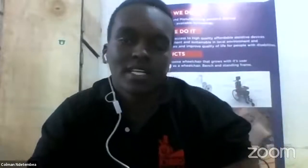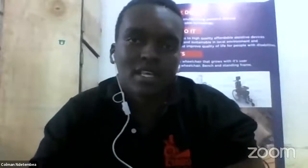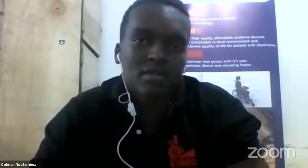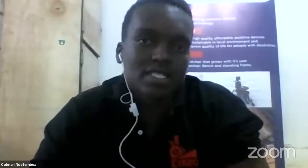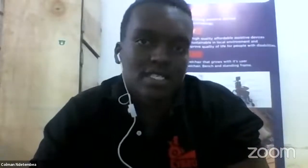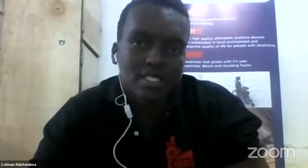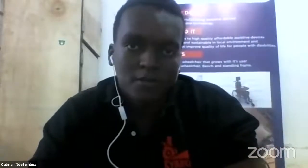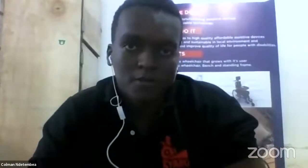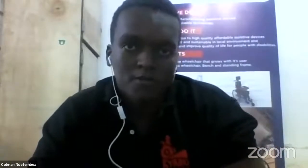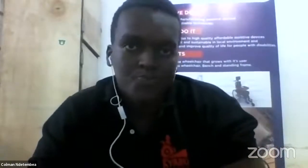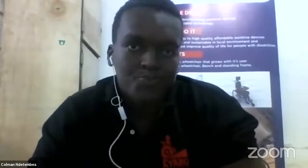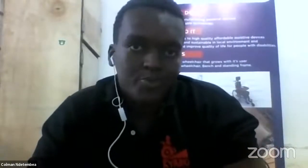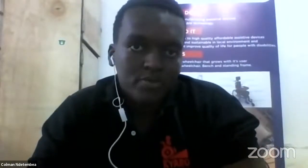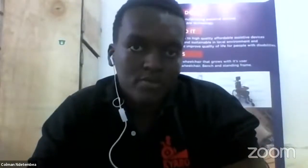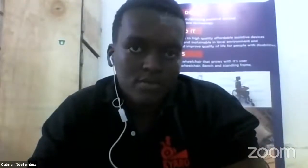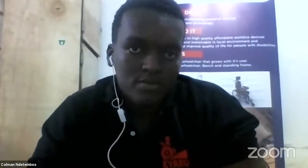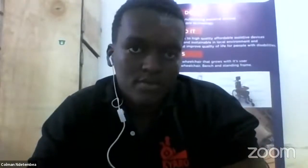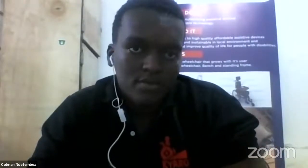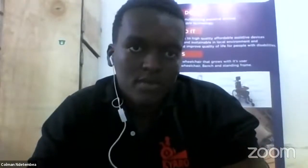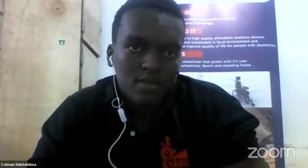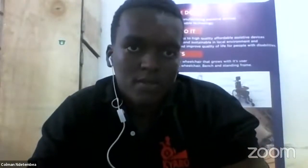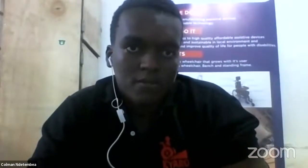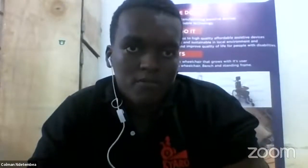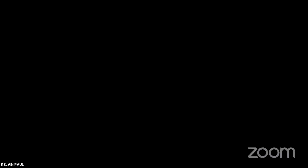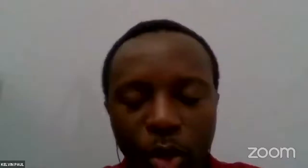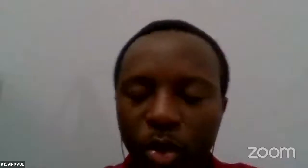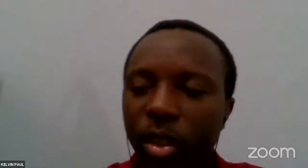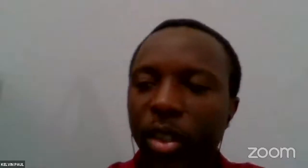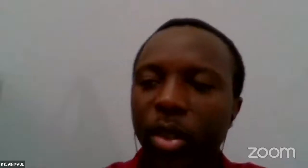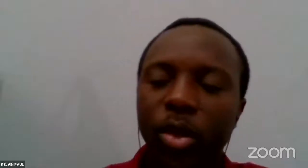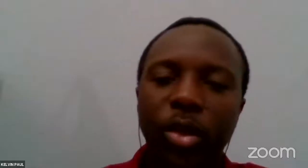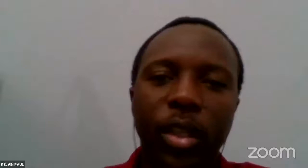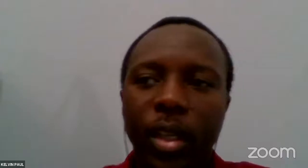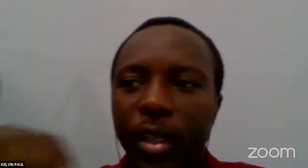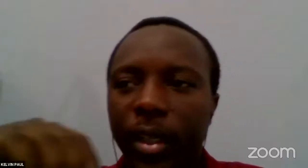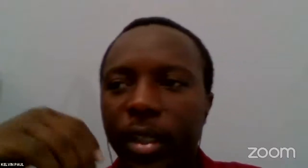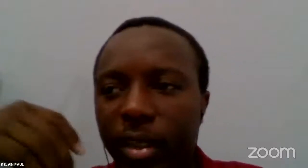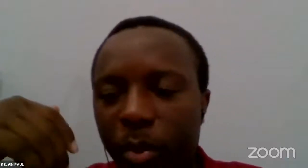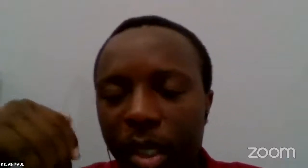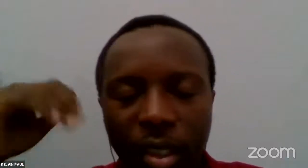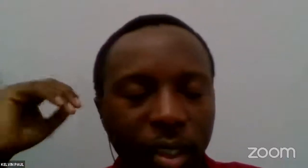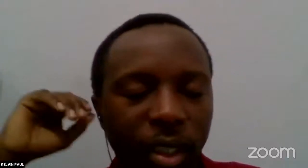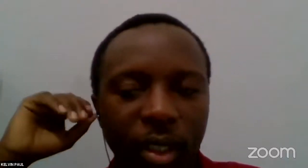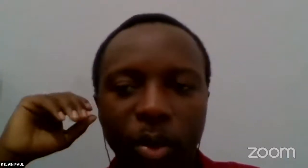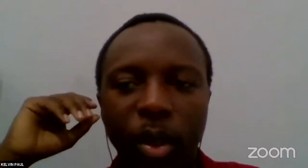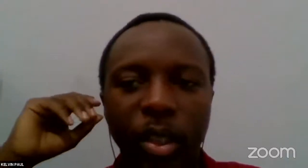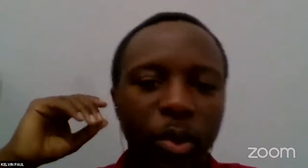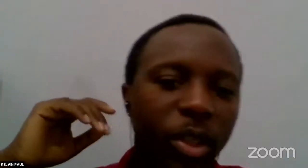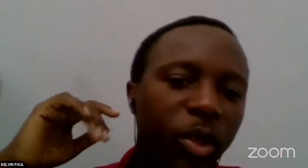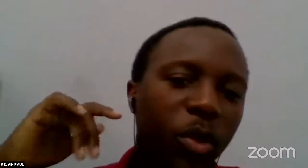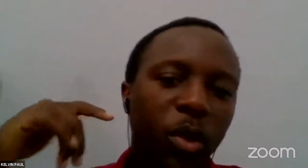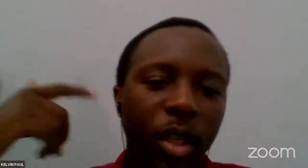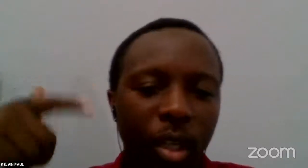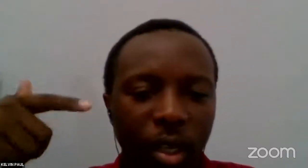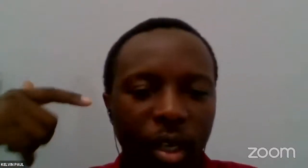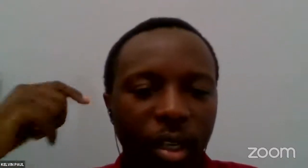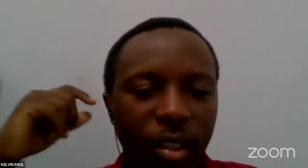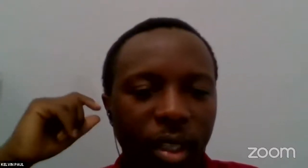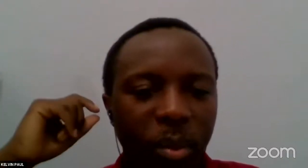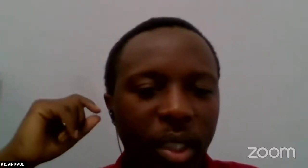bringing in money in the business. So you don't know, to be exact, when will